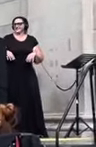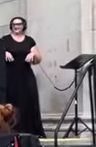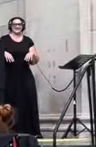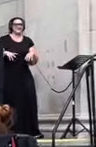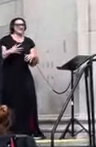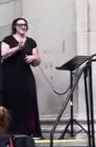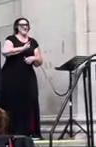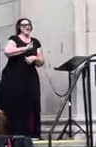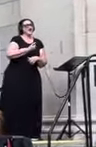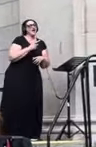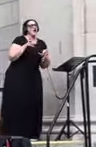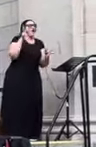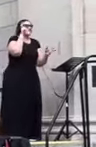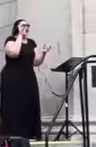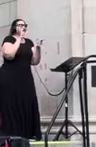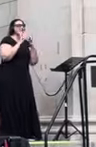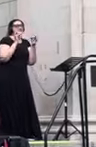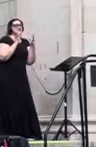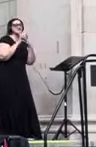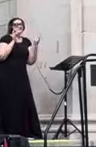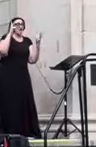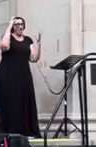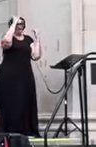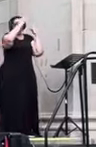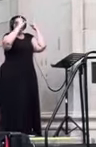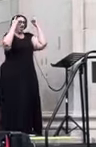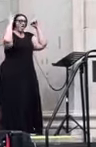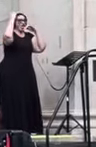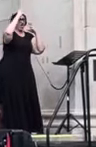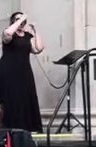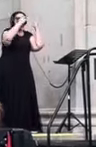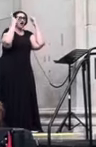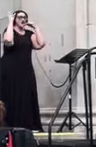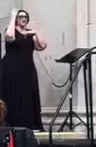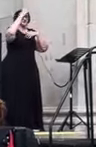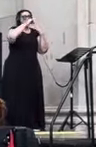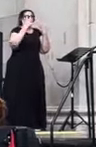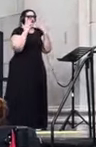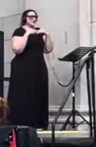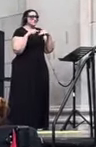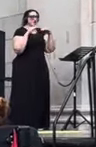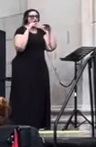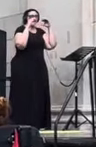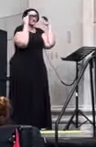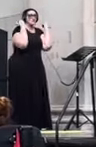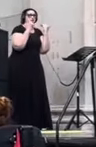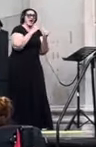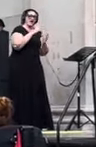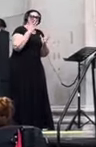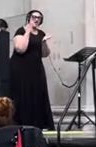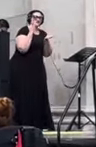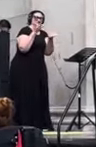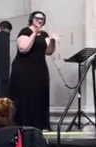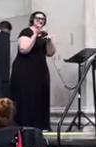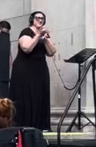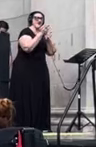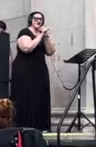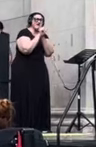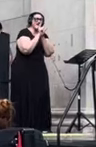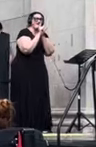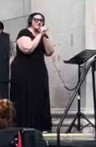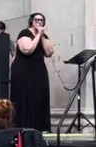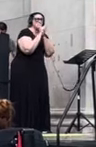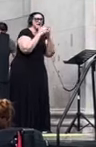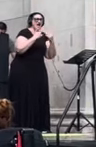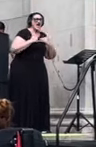Voices in my head, yeah, sometimes they do devour, talking every minute,